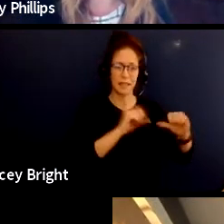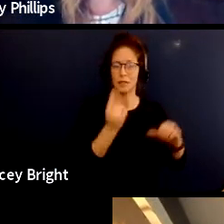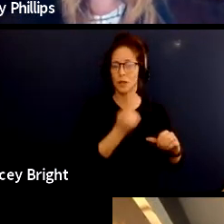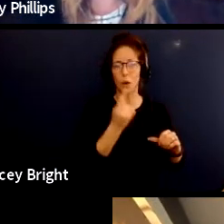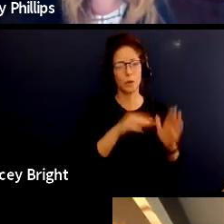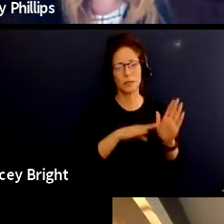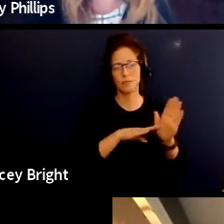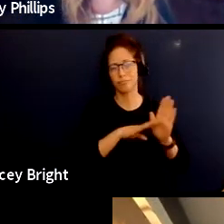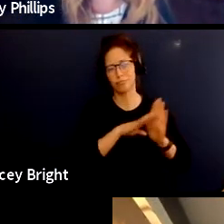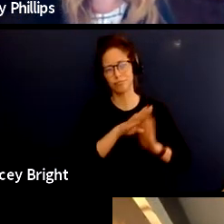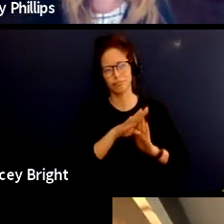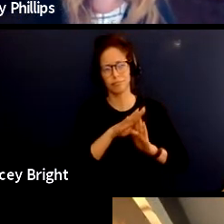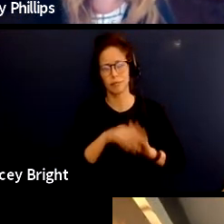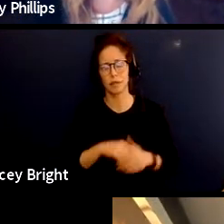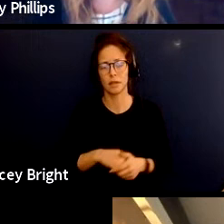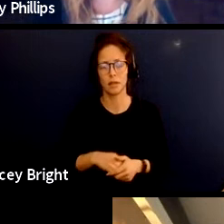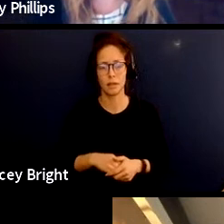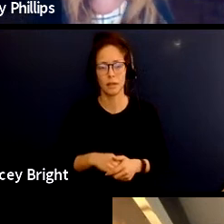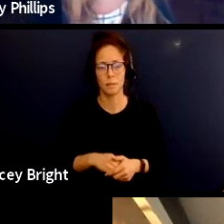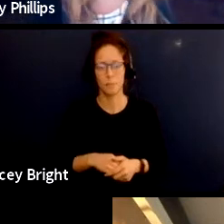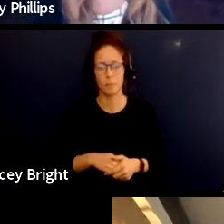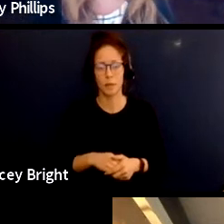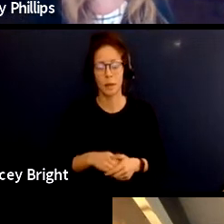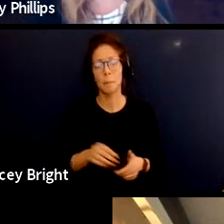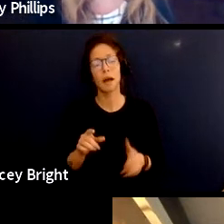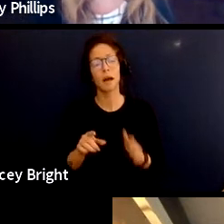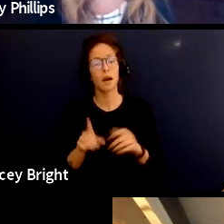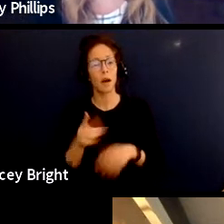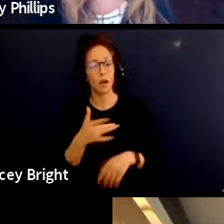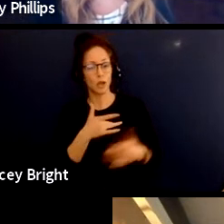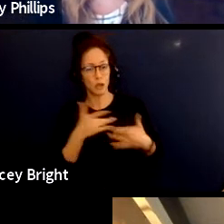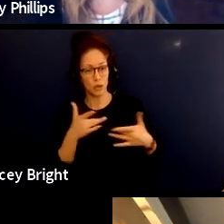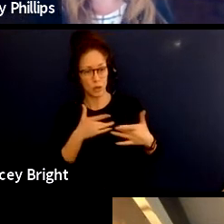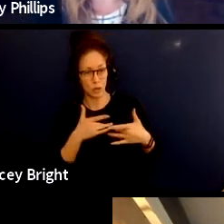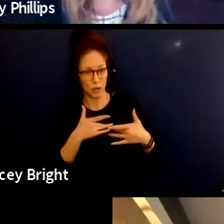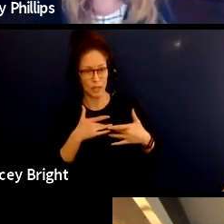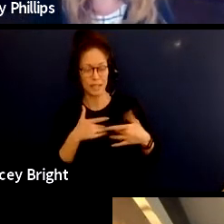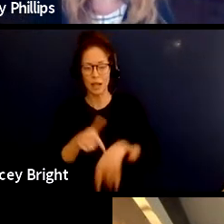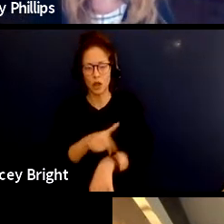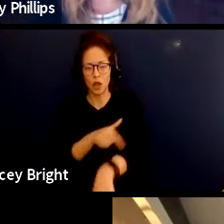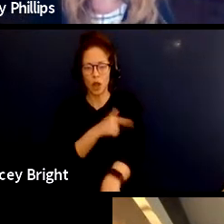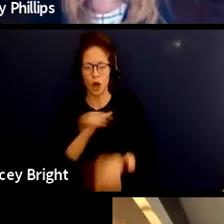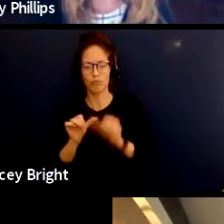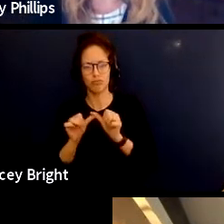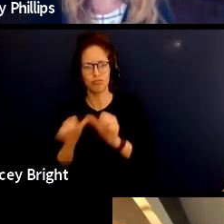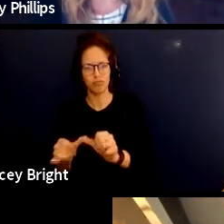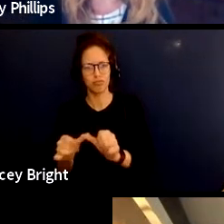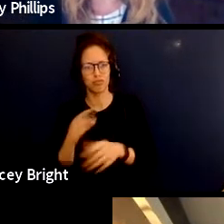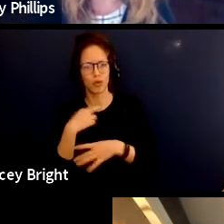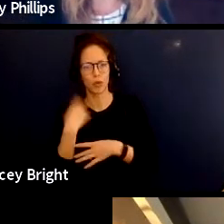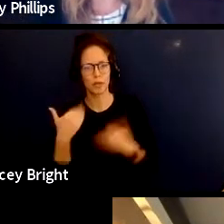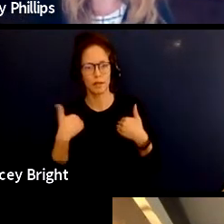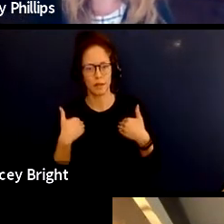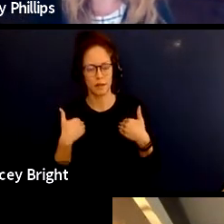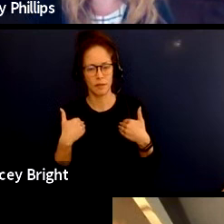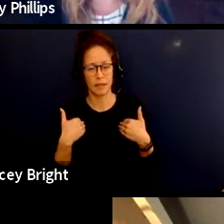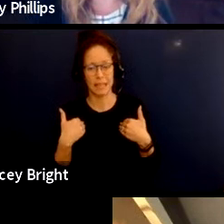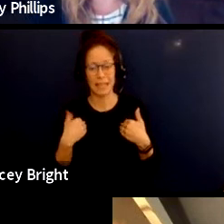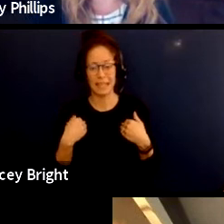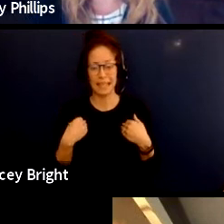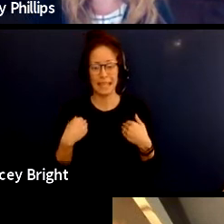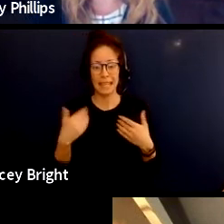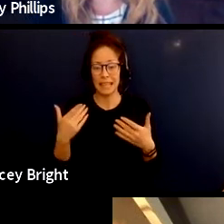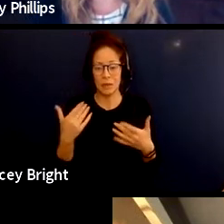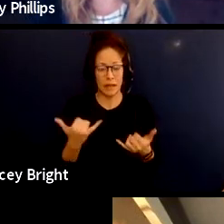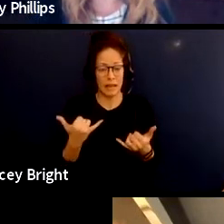example, or my concern is the long-term risks. Nobody knows what they are. The disease has only been around for just over